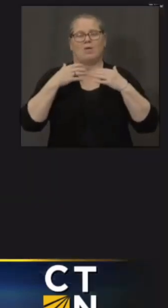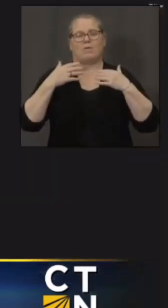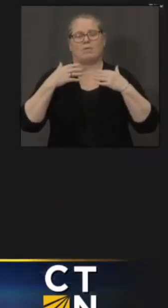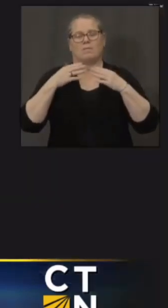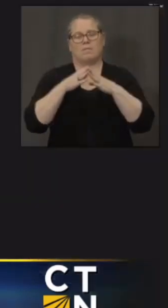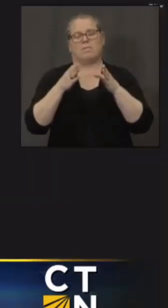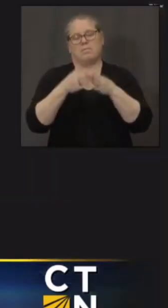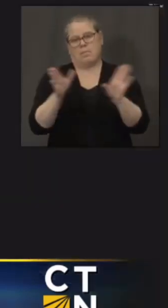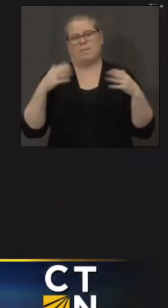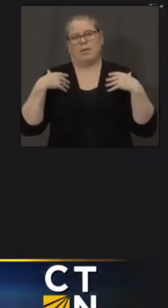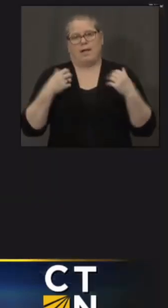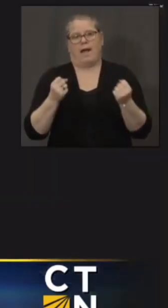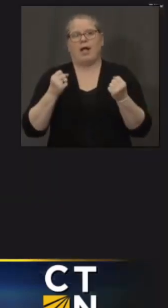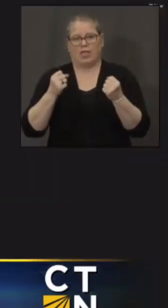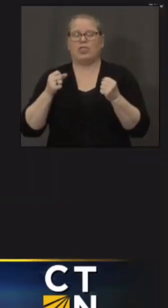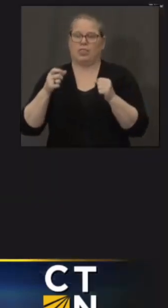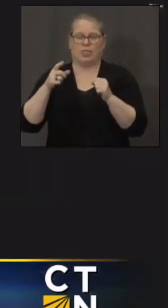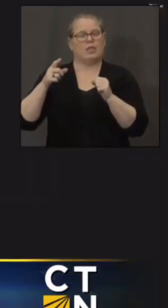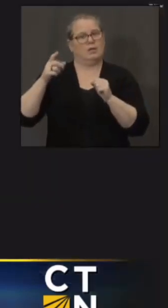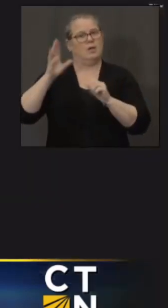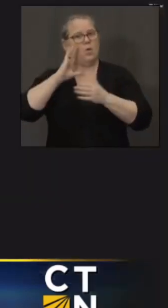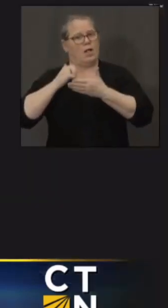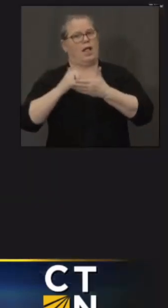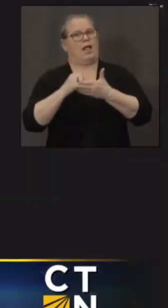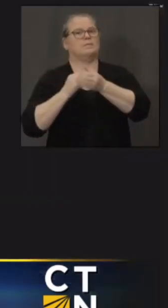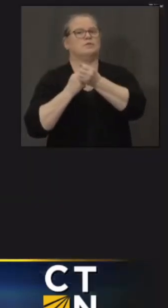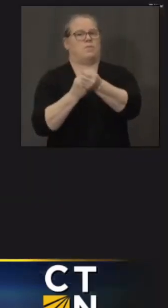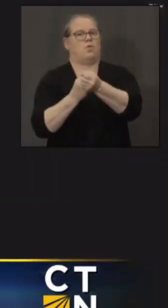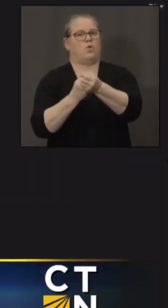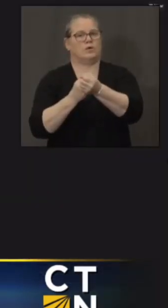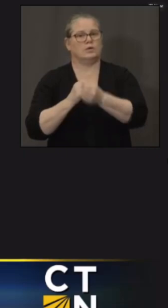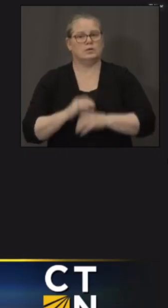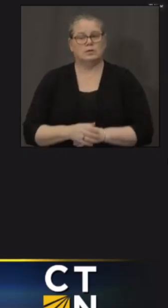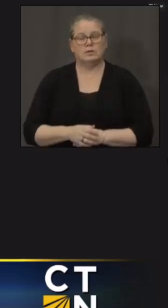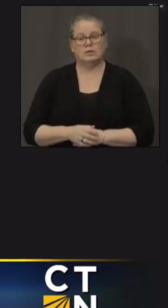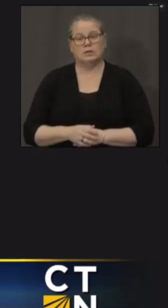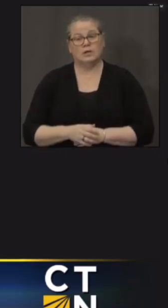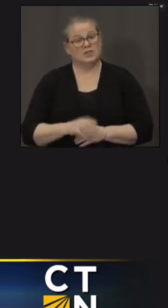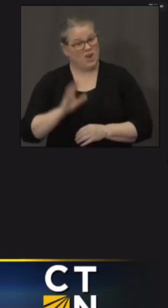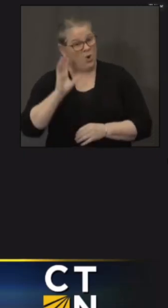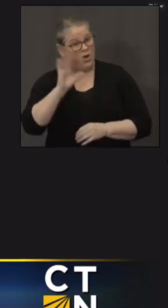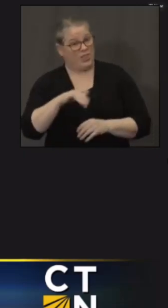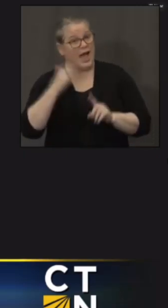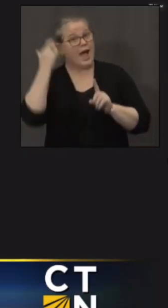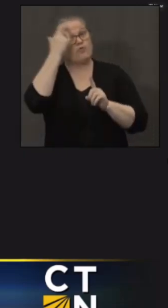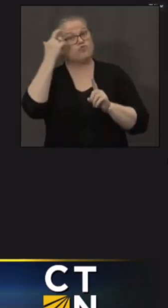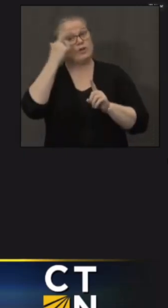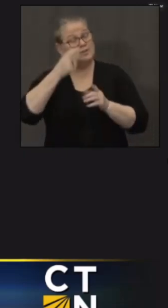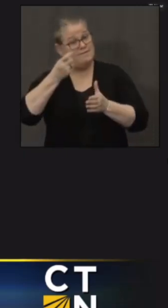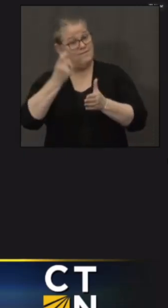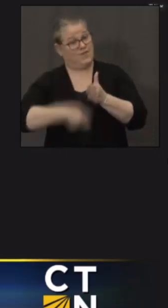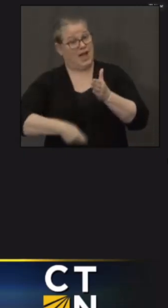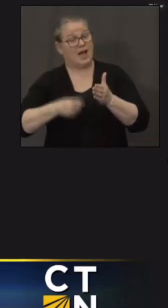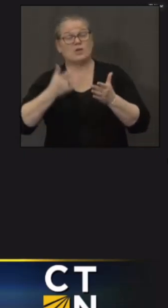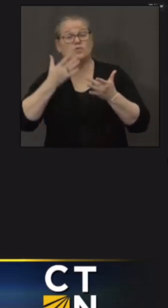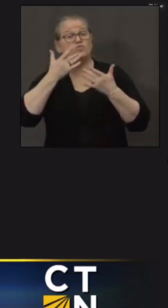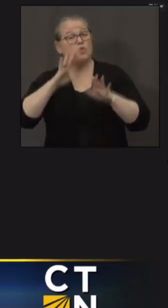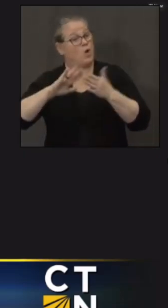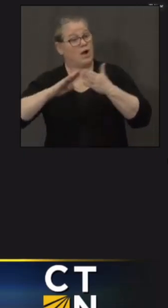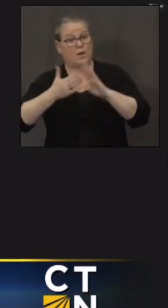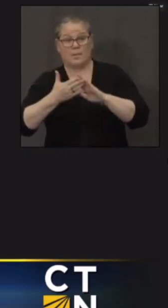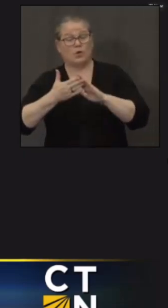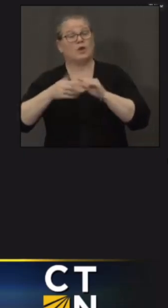As a follow-up, is this the compromise to not rolling back some of the communities to a phase 1 as they had requested?